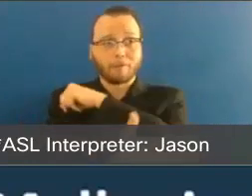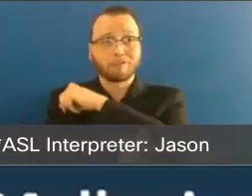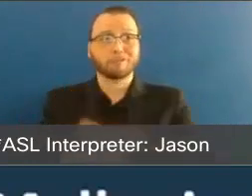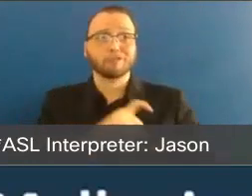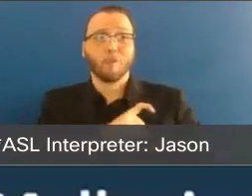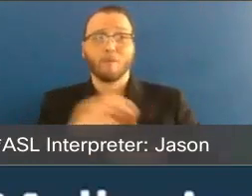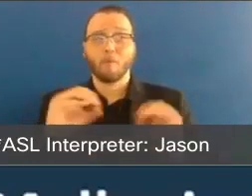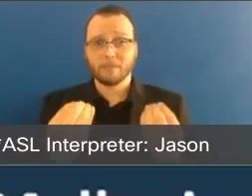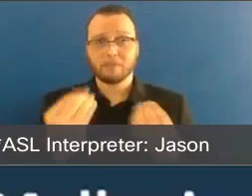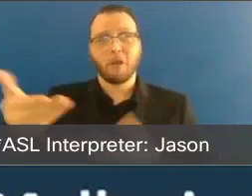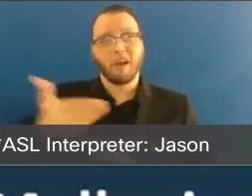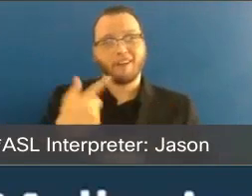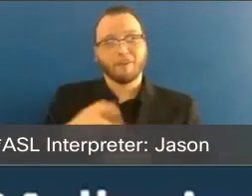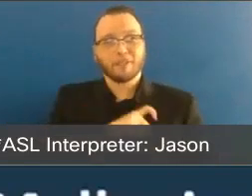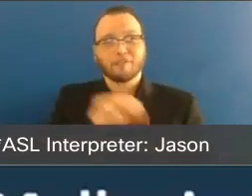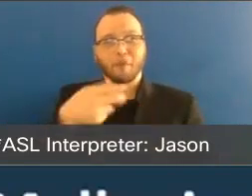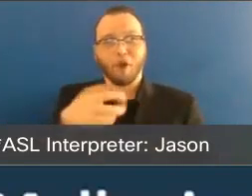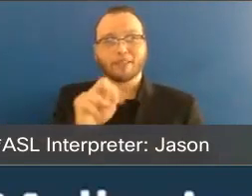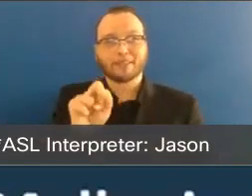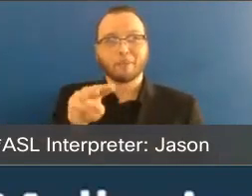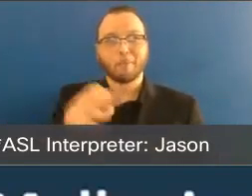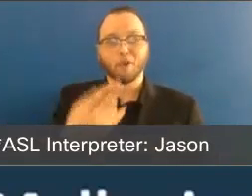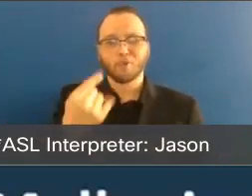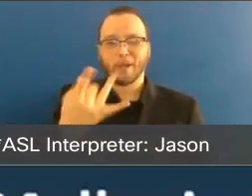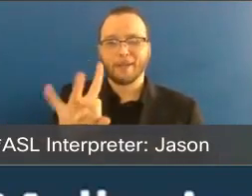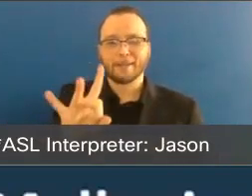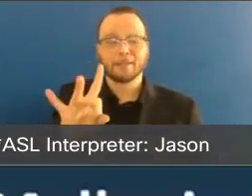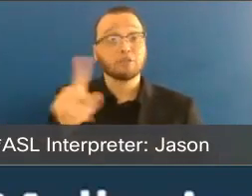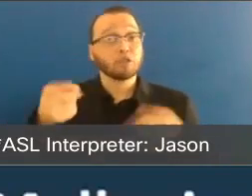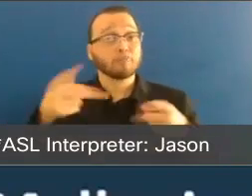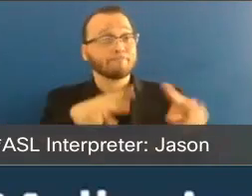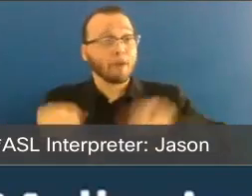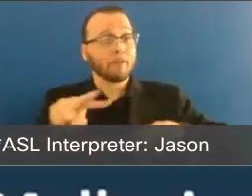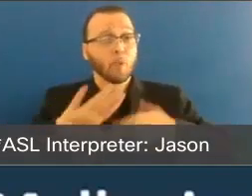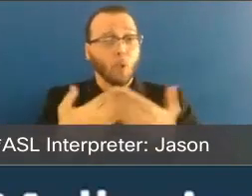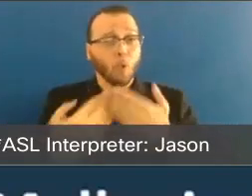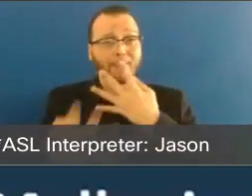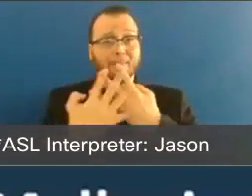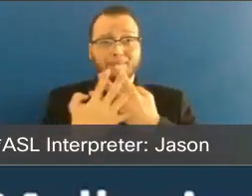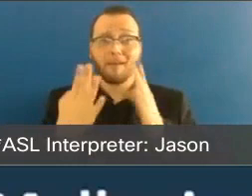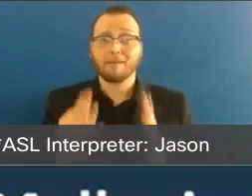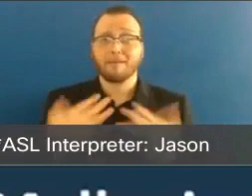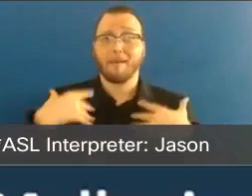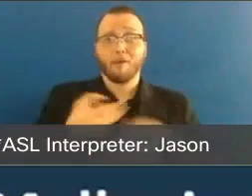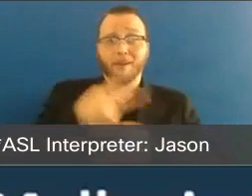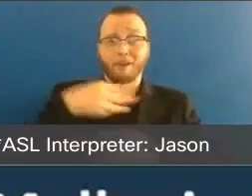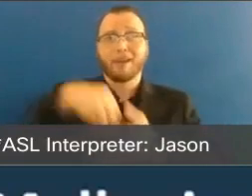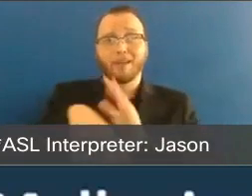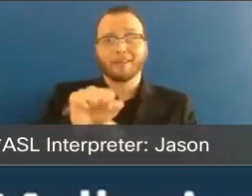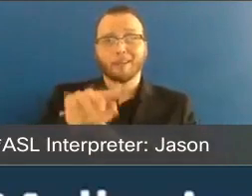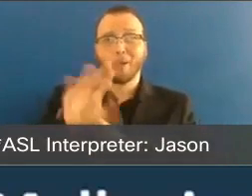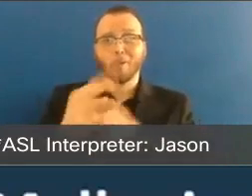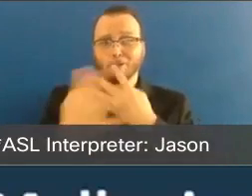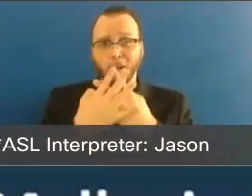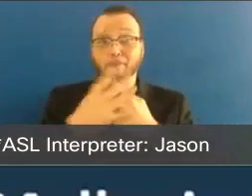March 2018. She oversees the delivery of inmate health care in the San Luis Obispo County Jail. She has led the jail's efforts